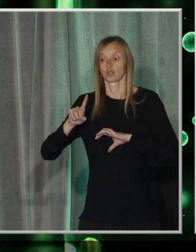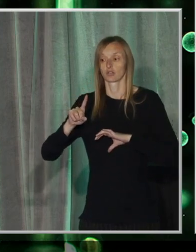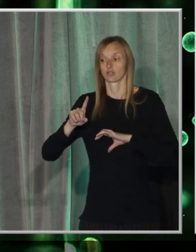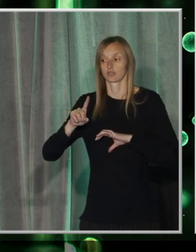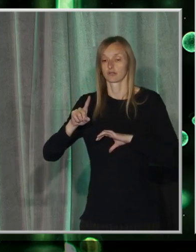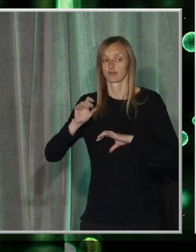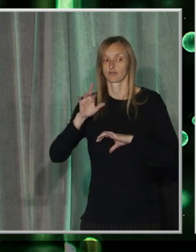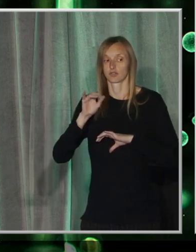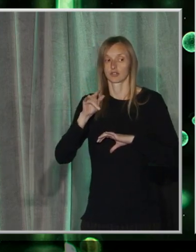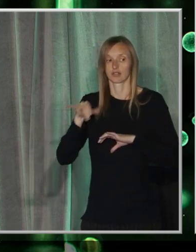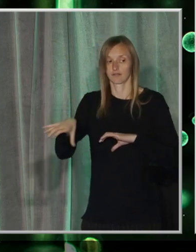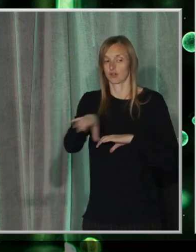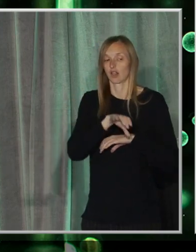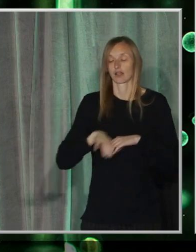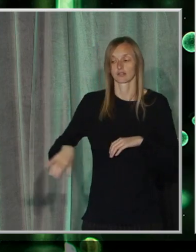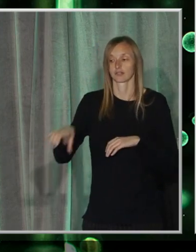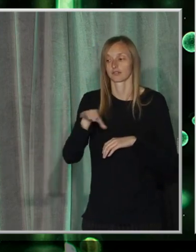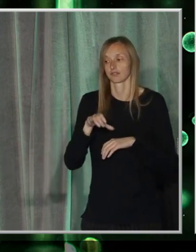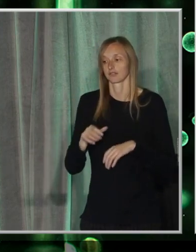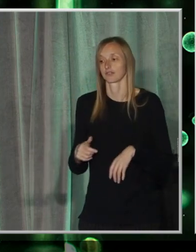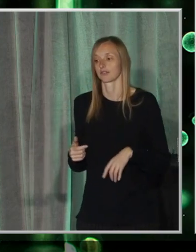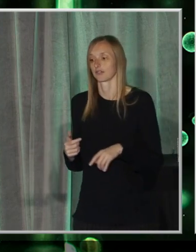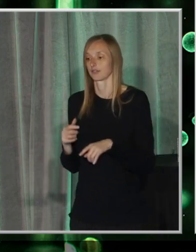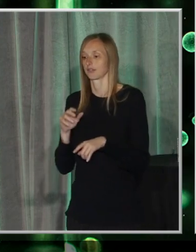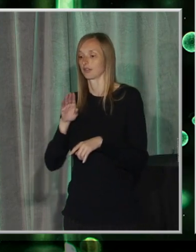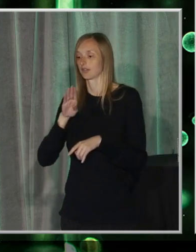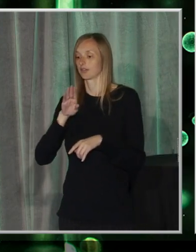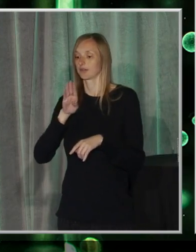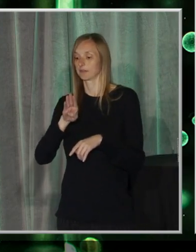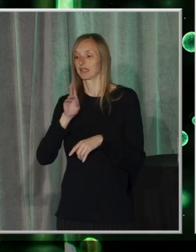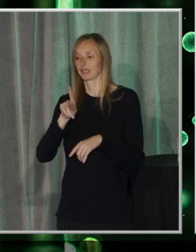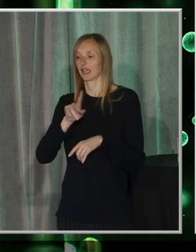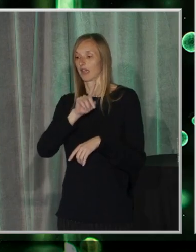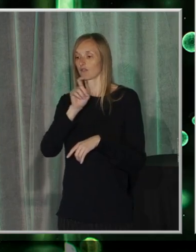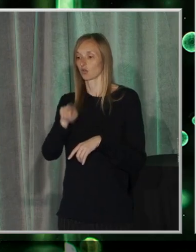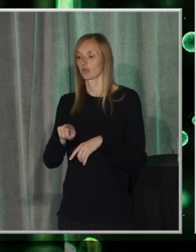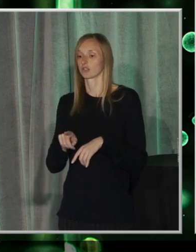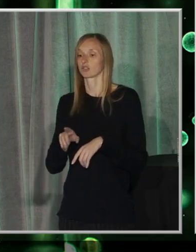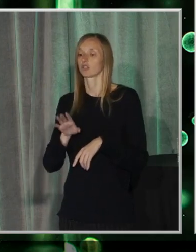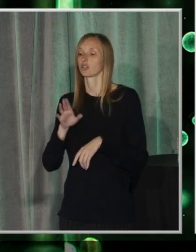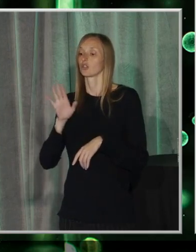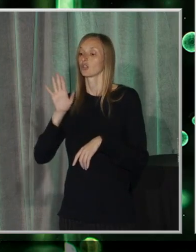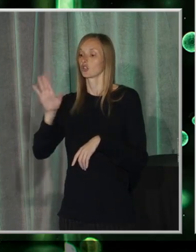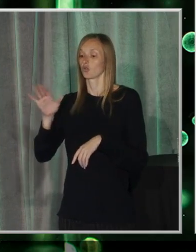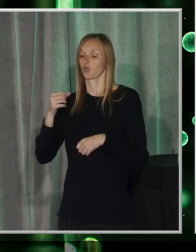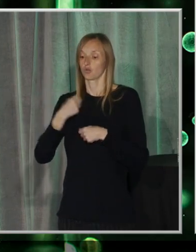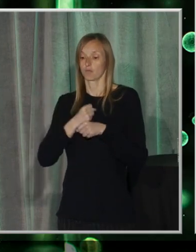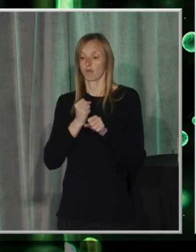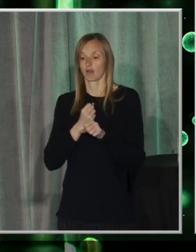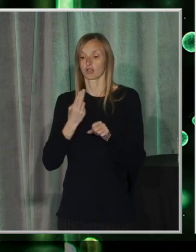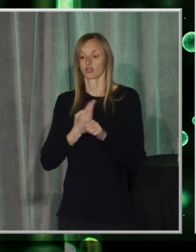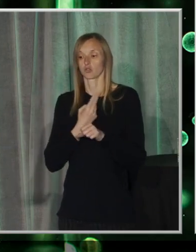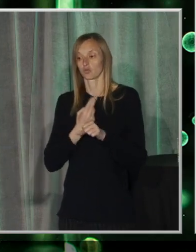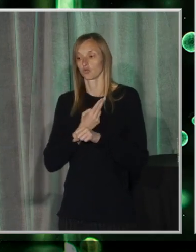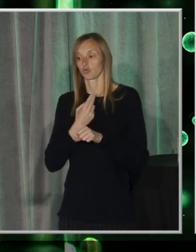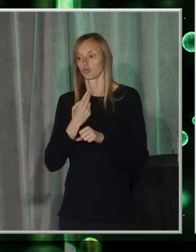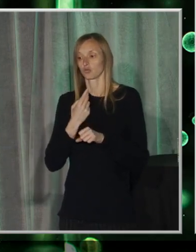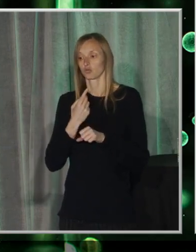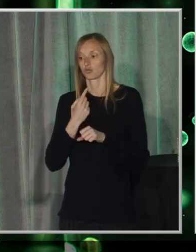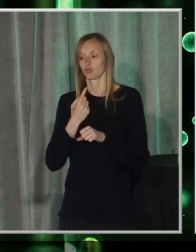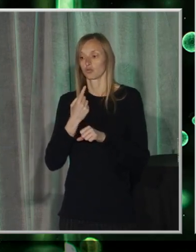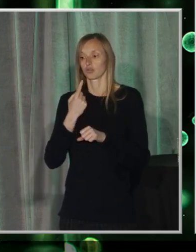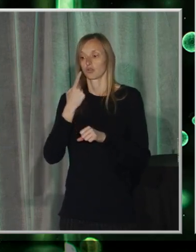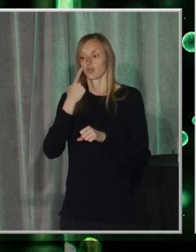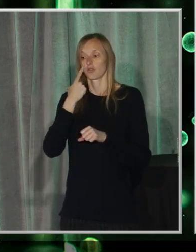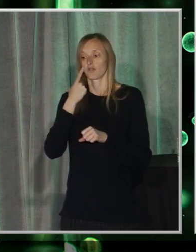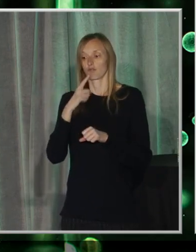I have a question regarding, you used your product for the reclamation of salt-affected